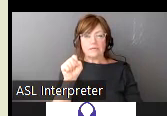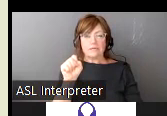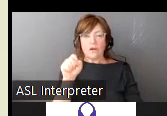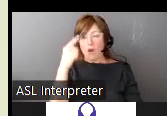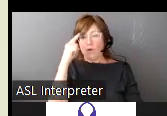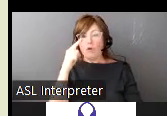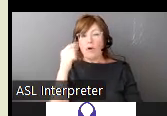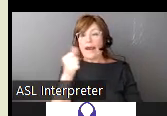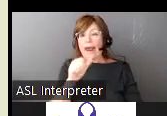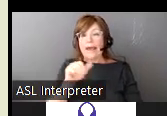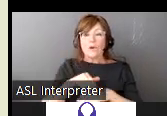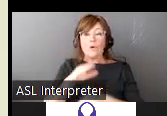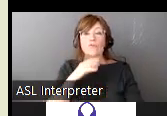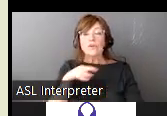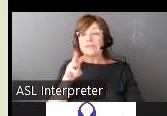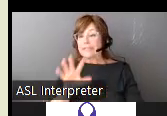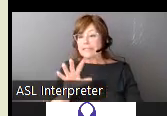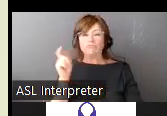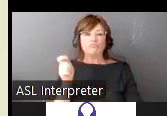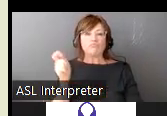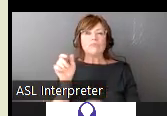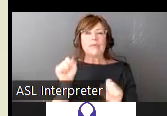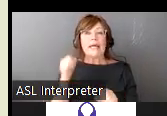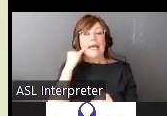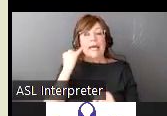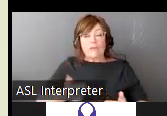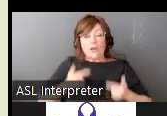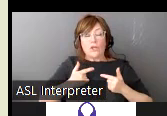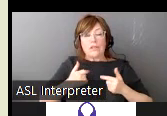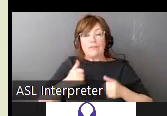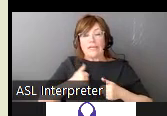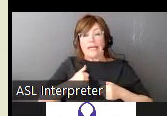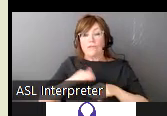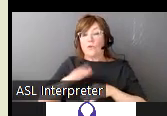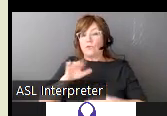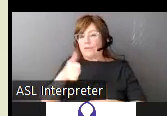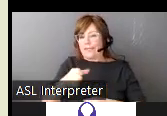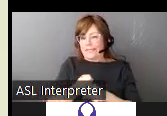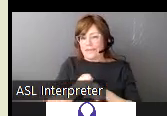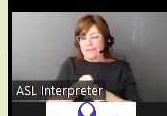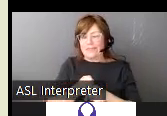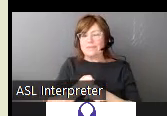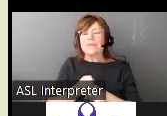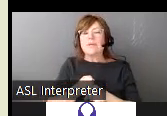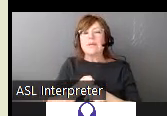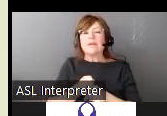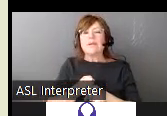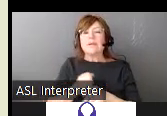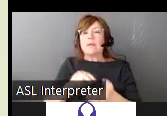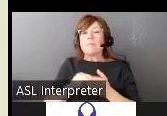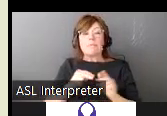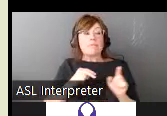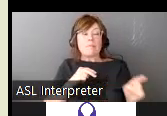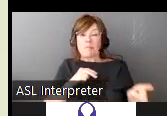adults who are age 65 or older and have lived in Canada for 10 or more years. As a result, the older women in